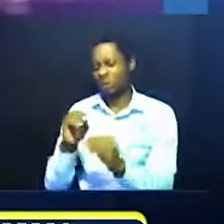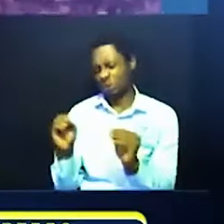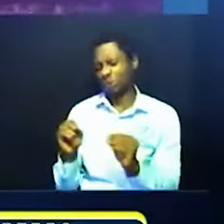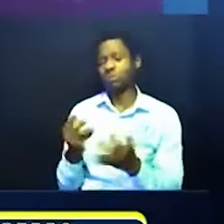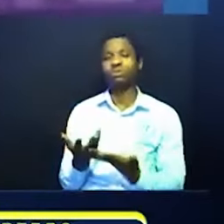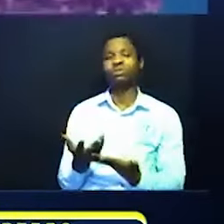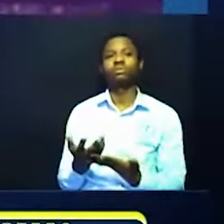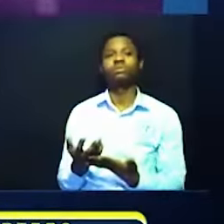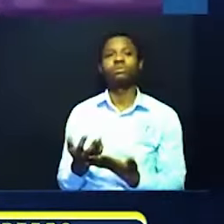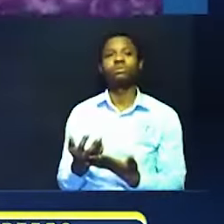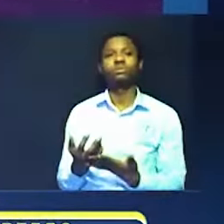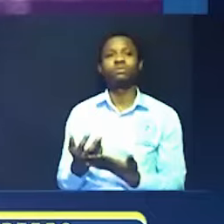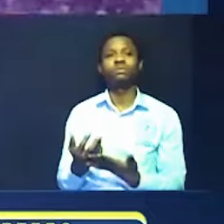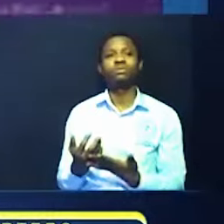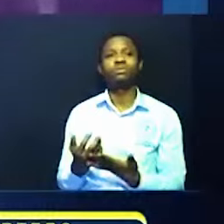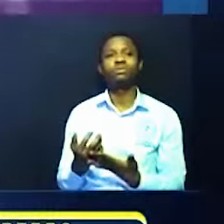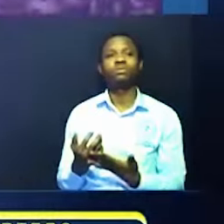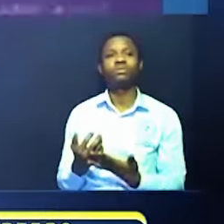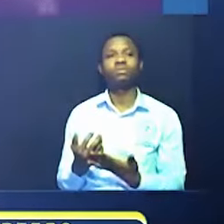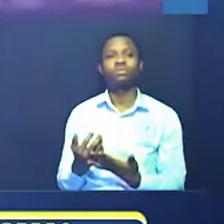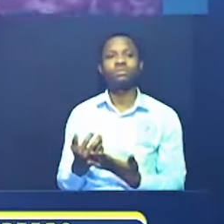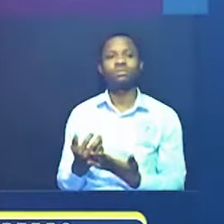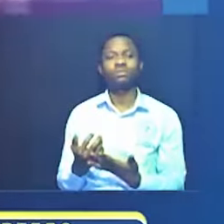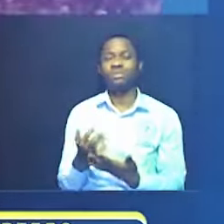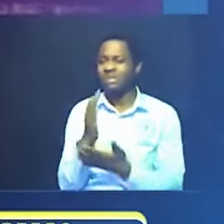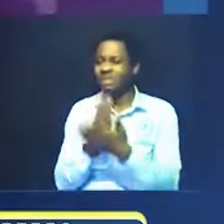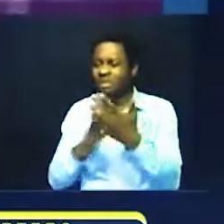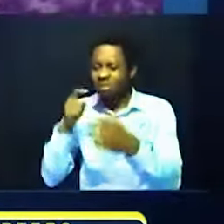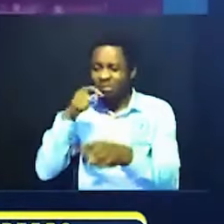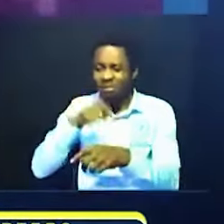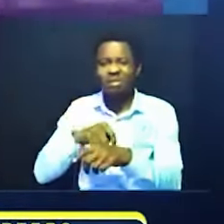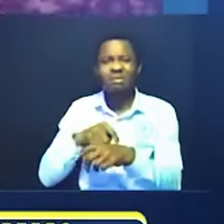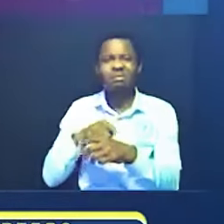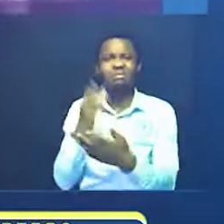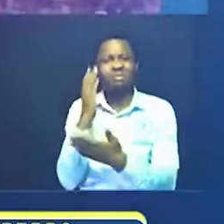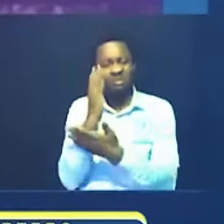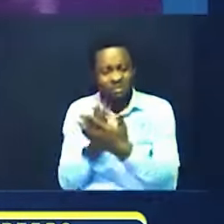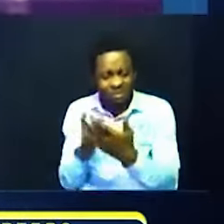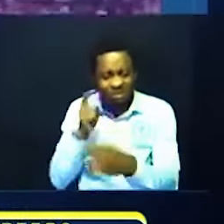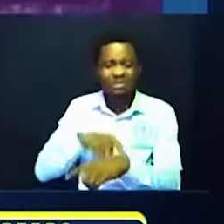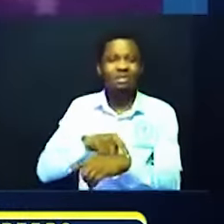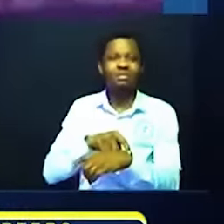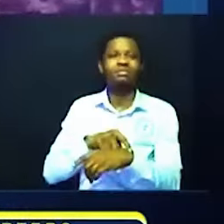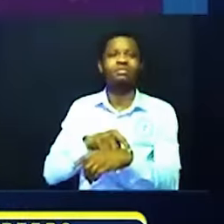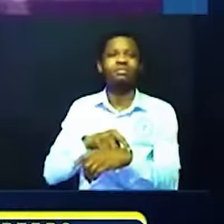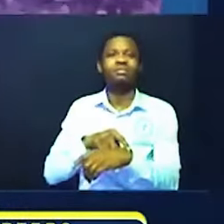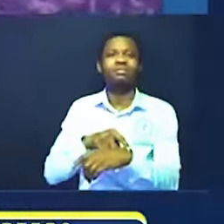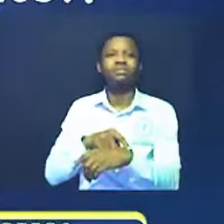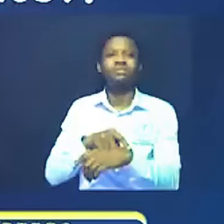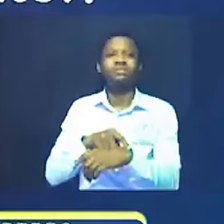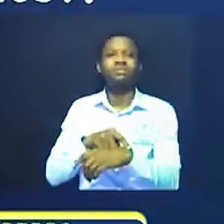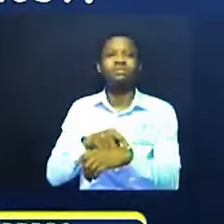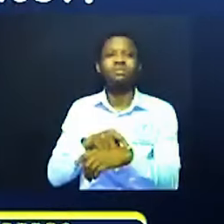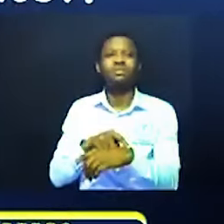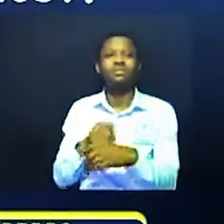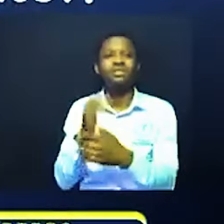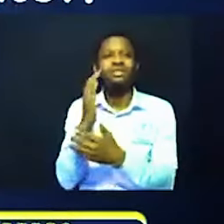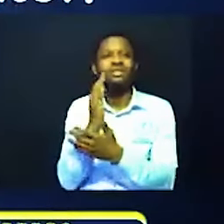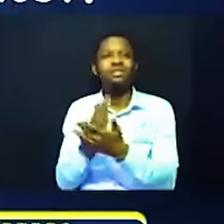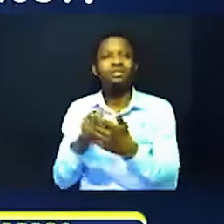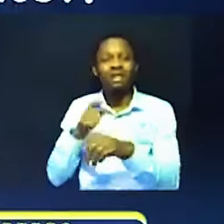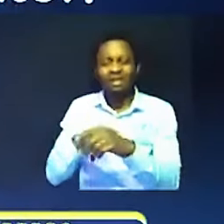battle sometimes sometimes just sometimes just by the slip of